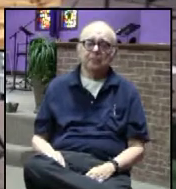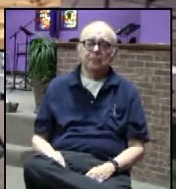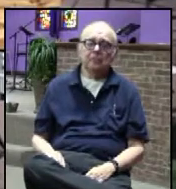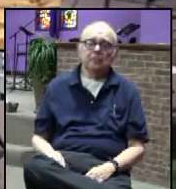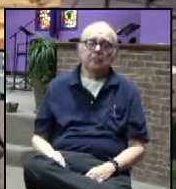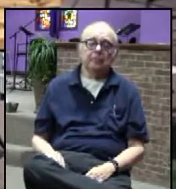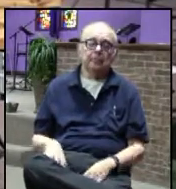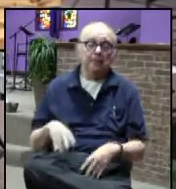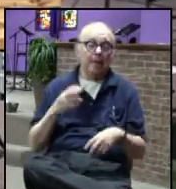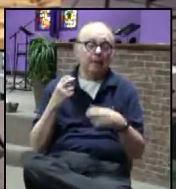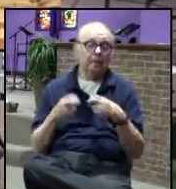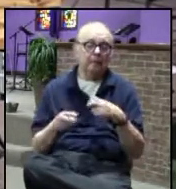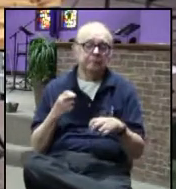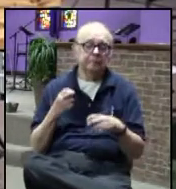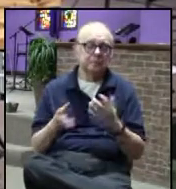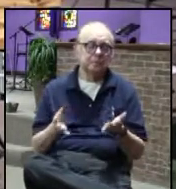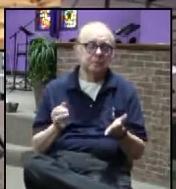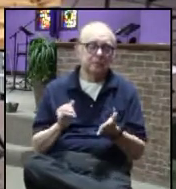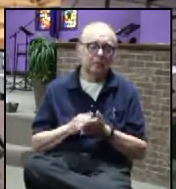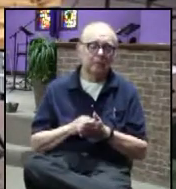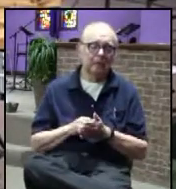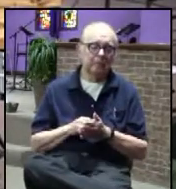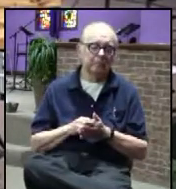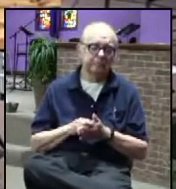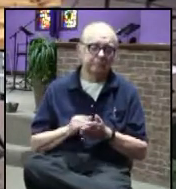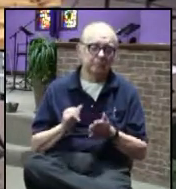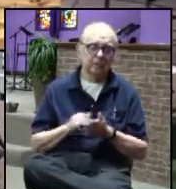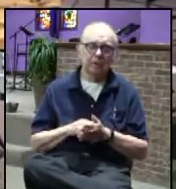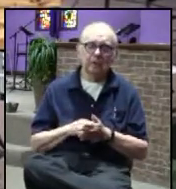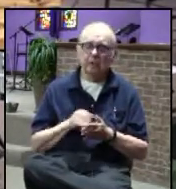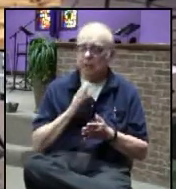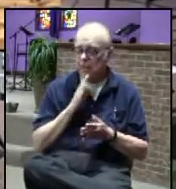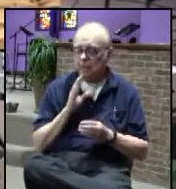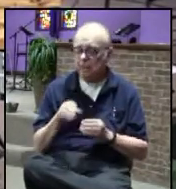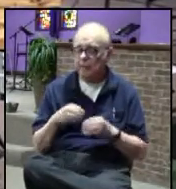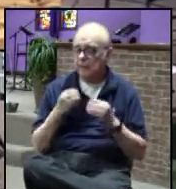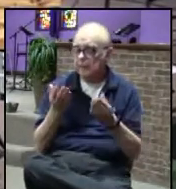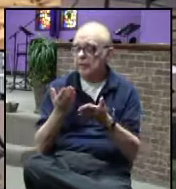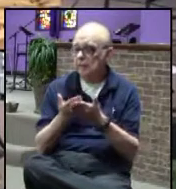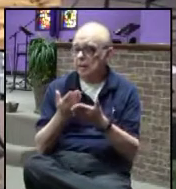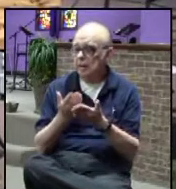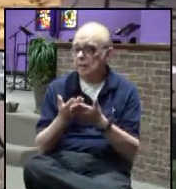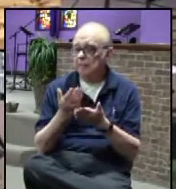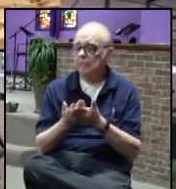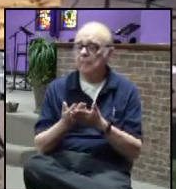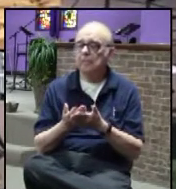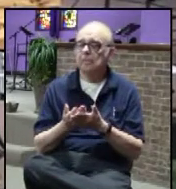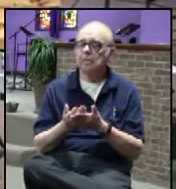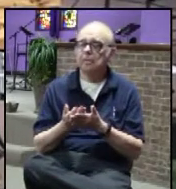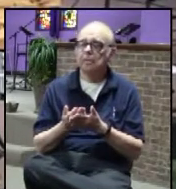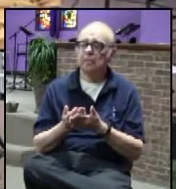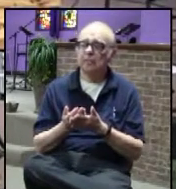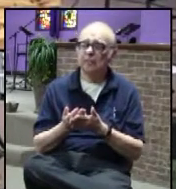The problem, and this is what it is, this isn't talking about giving money.